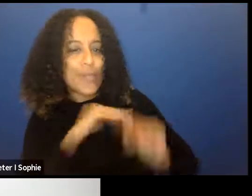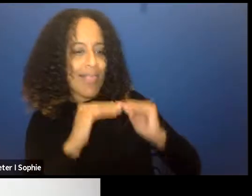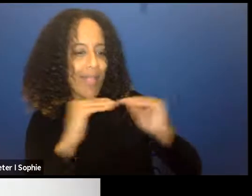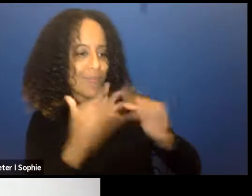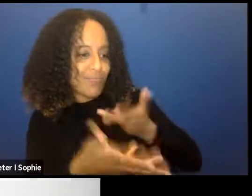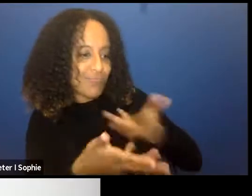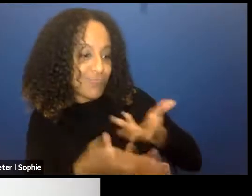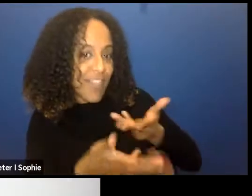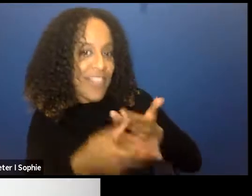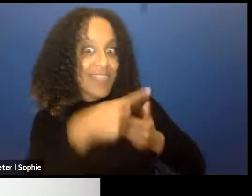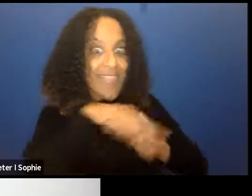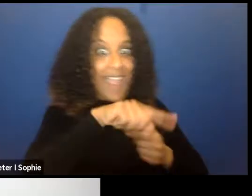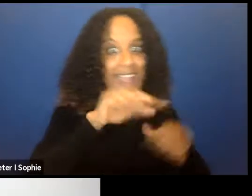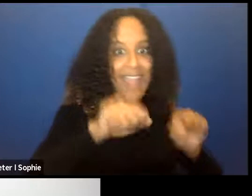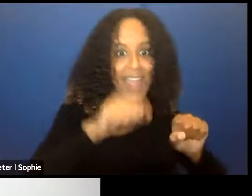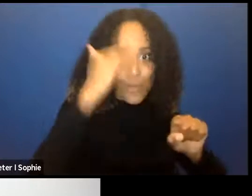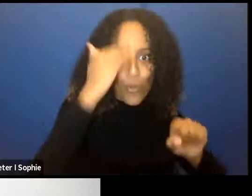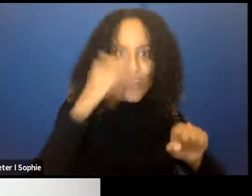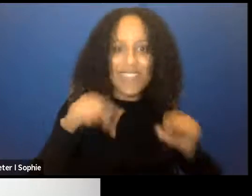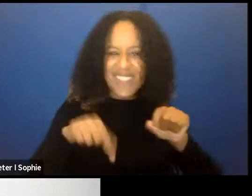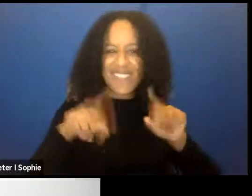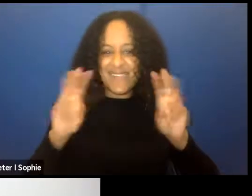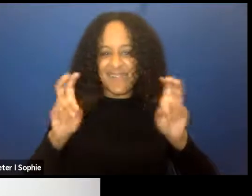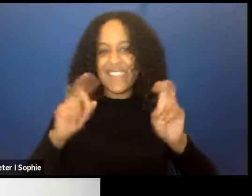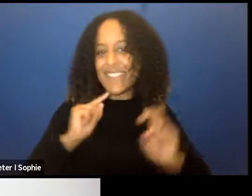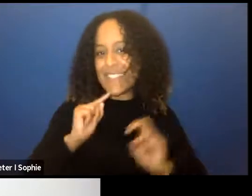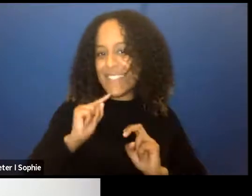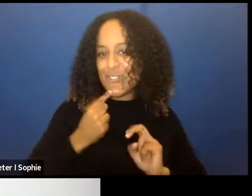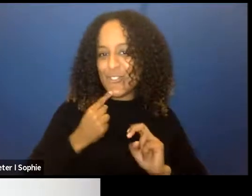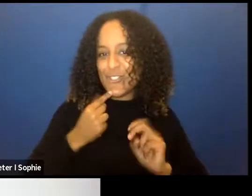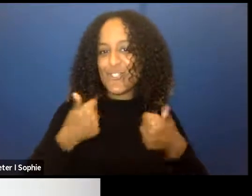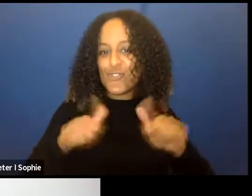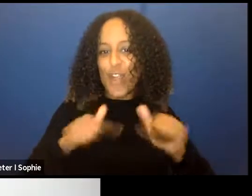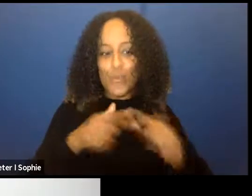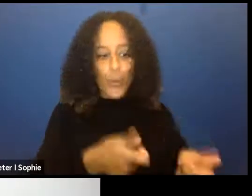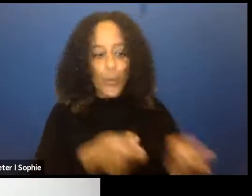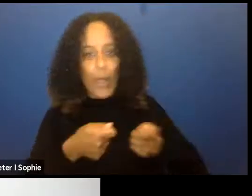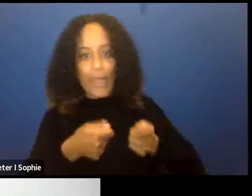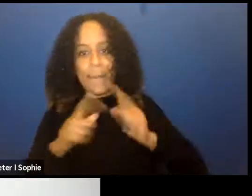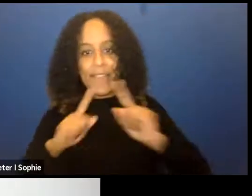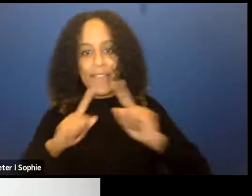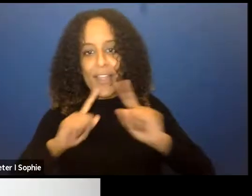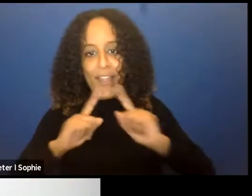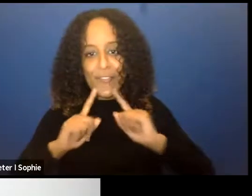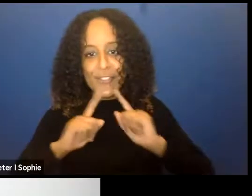know that this was serious, and just try to kind of bring them into the conversation.